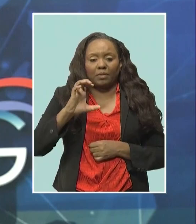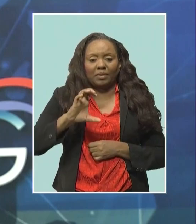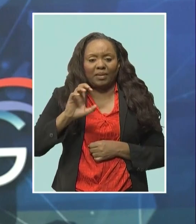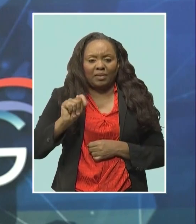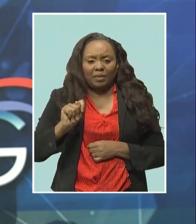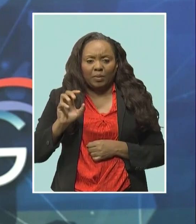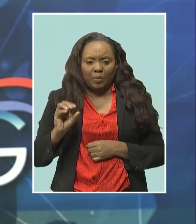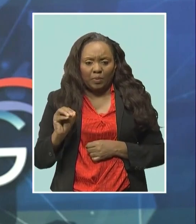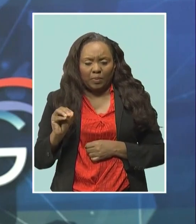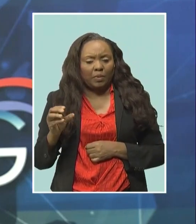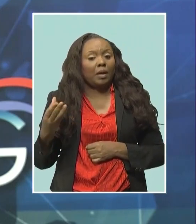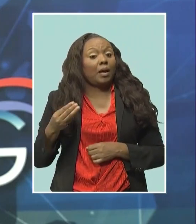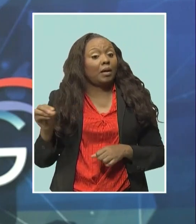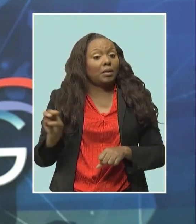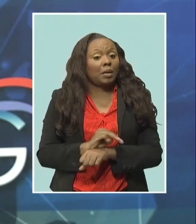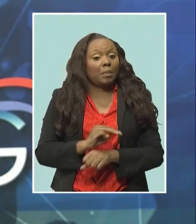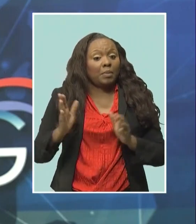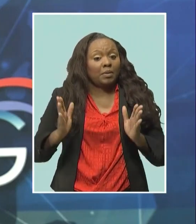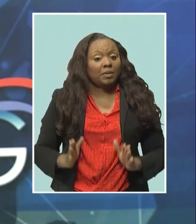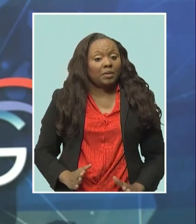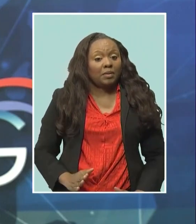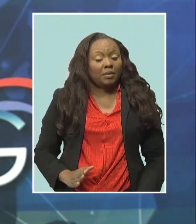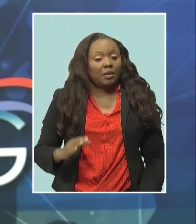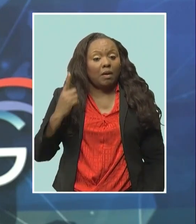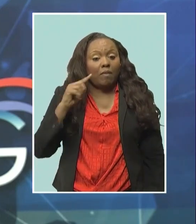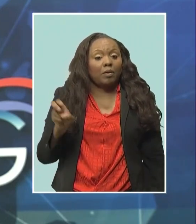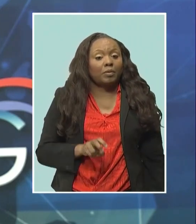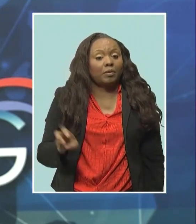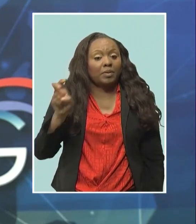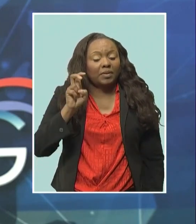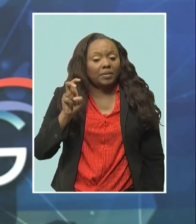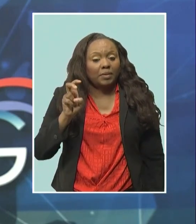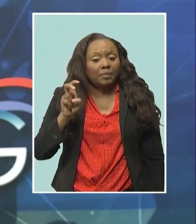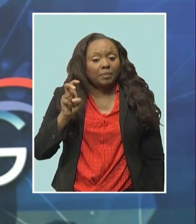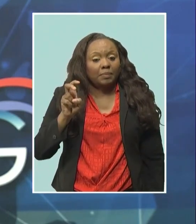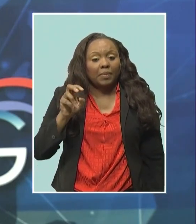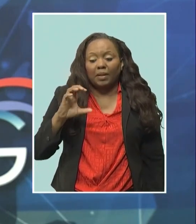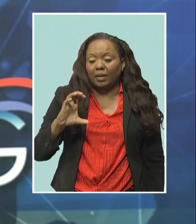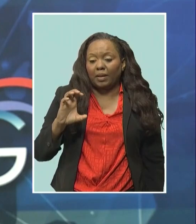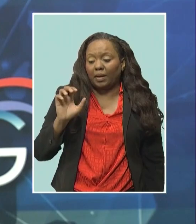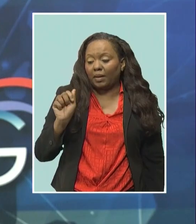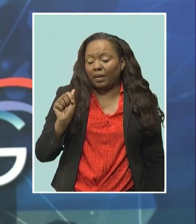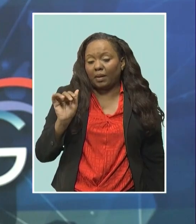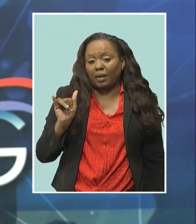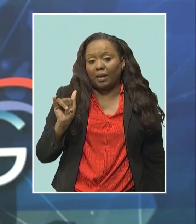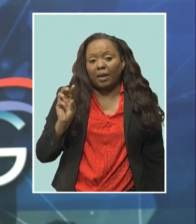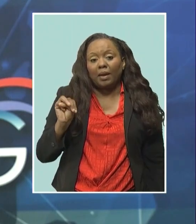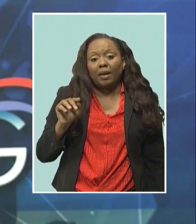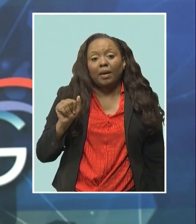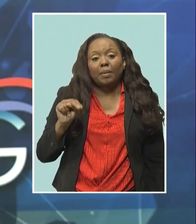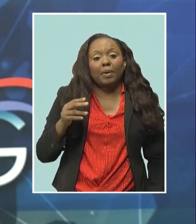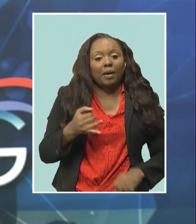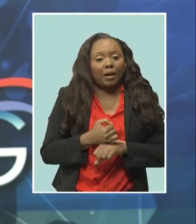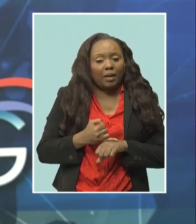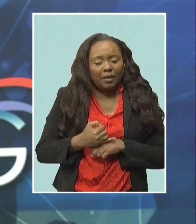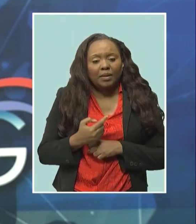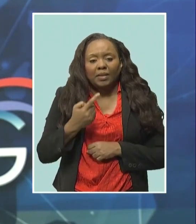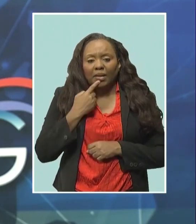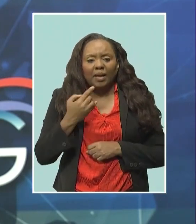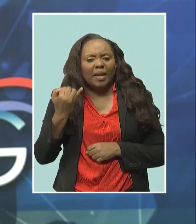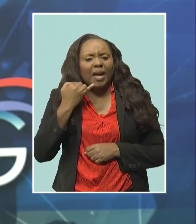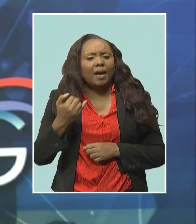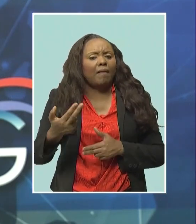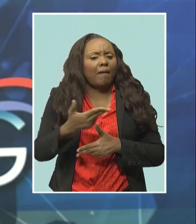and Minister of Tourism in the Cayman Islands, Kenneth Bryan, says the sector should be able to manage and rebound from hurricanes